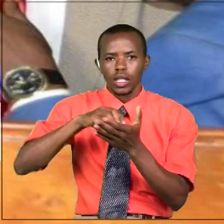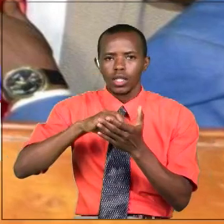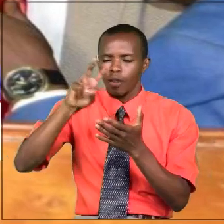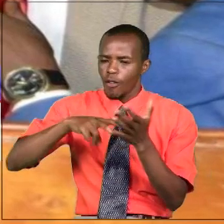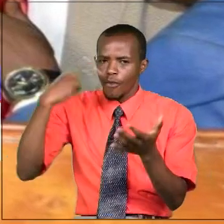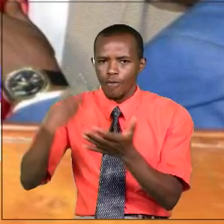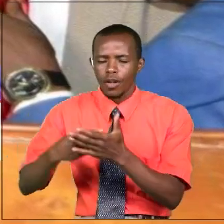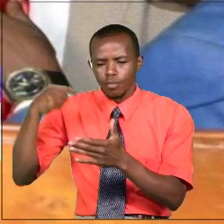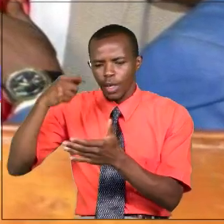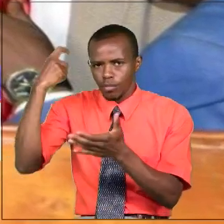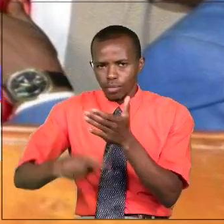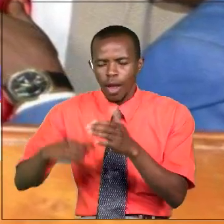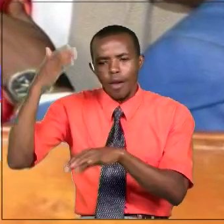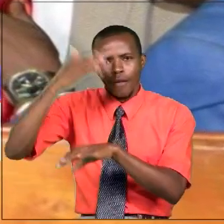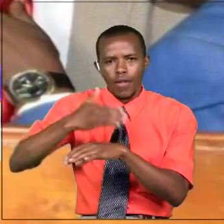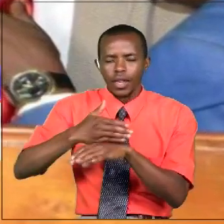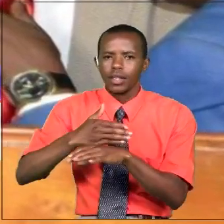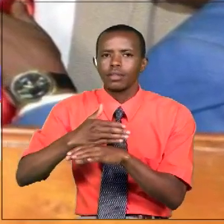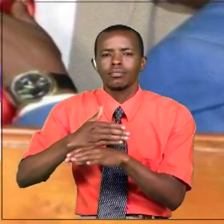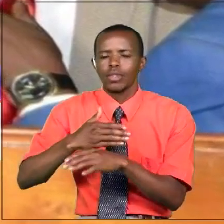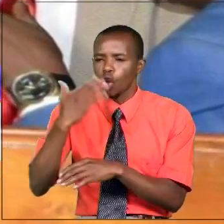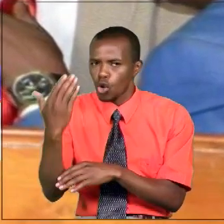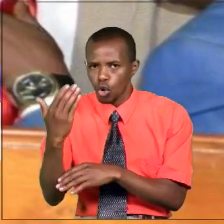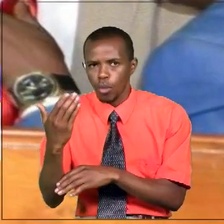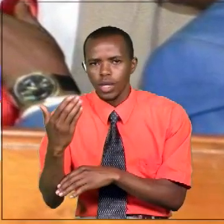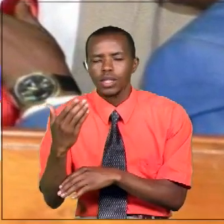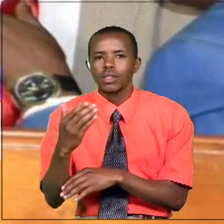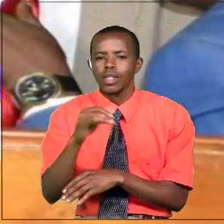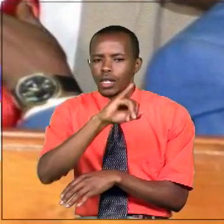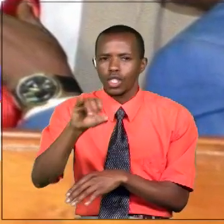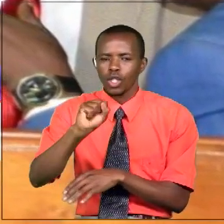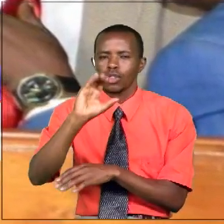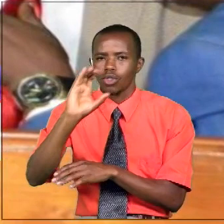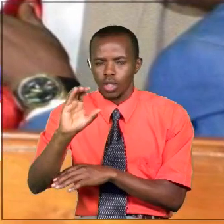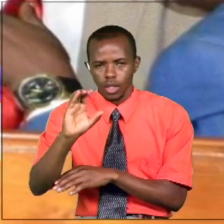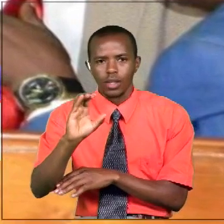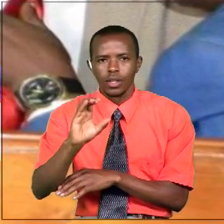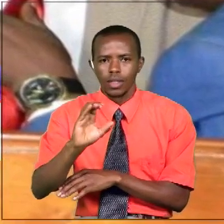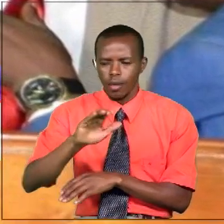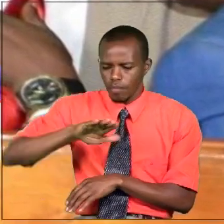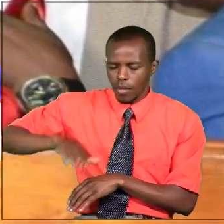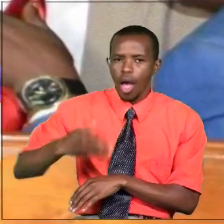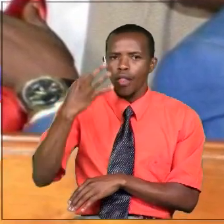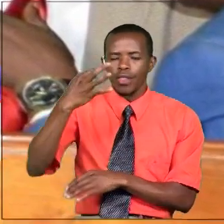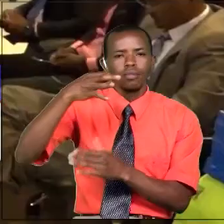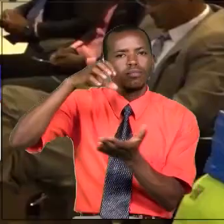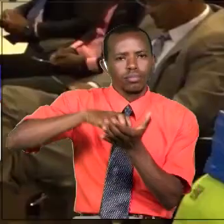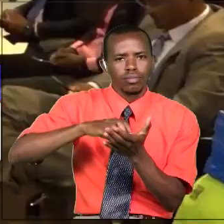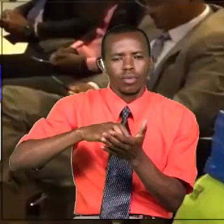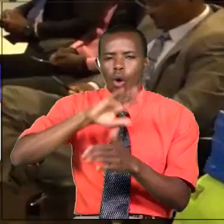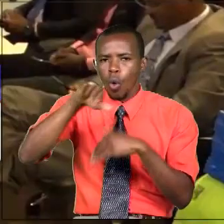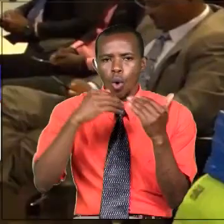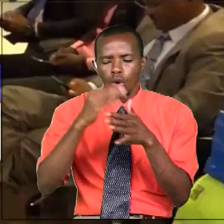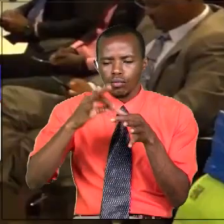pay taxes, forgery and altering false documents. Before the Judicial Service Commission, the remaining three petitions have been